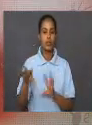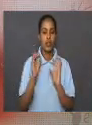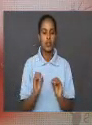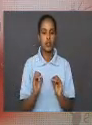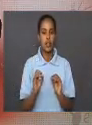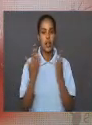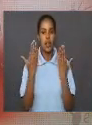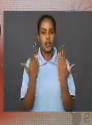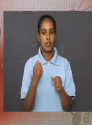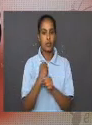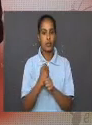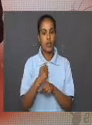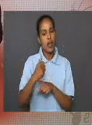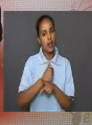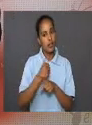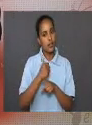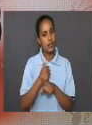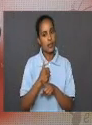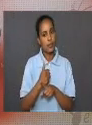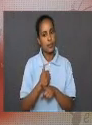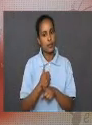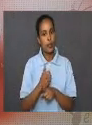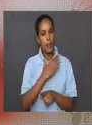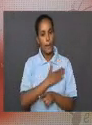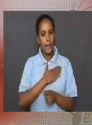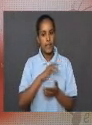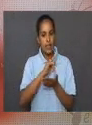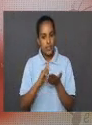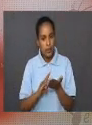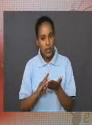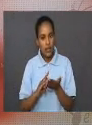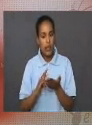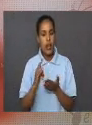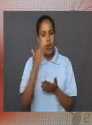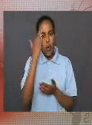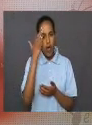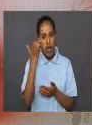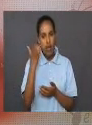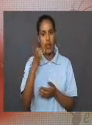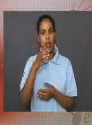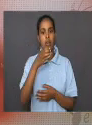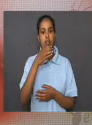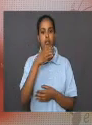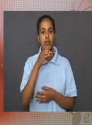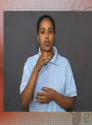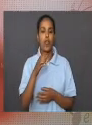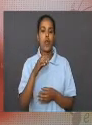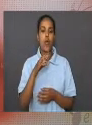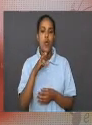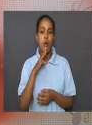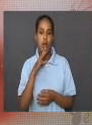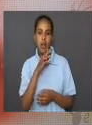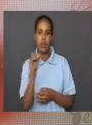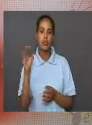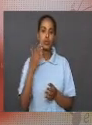Students, let us do an activity. Please explain why a solution of water